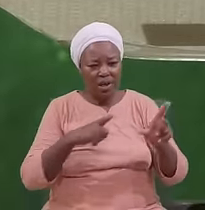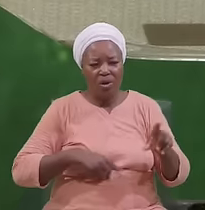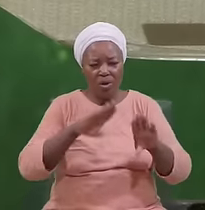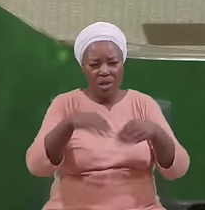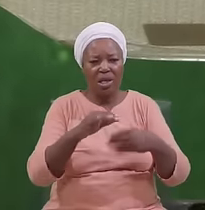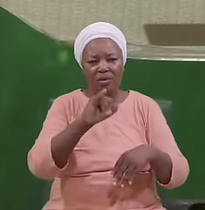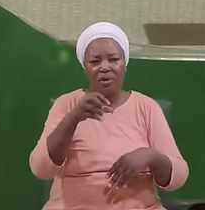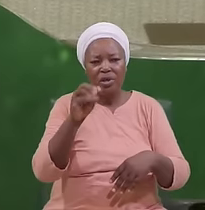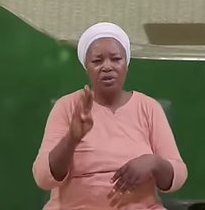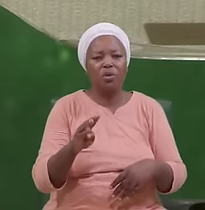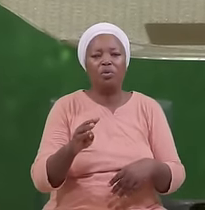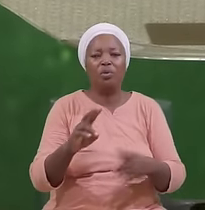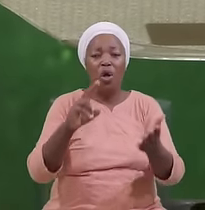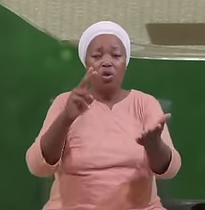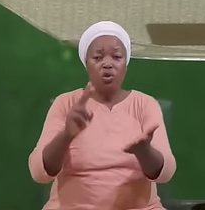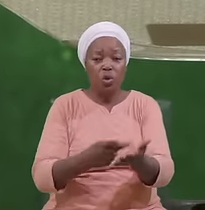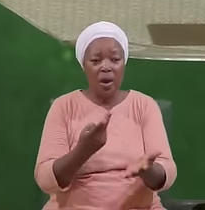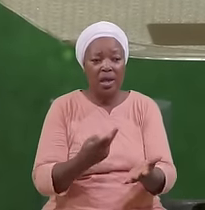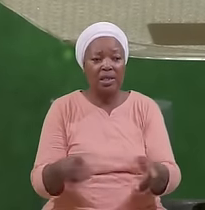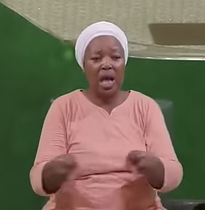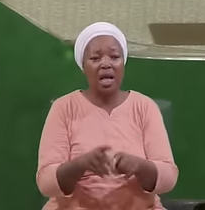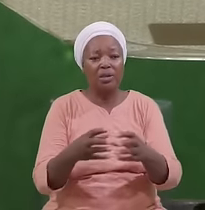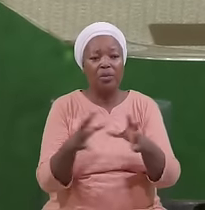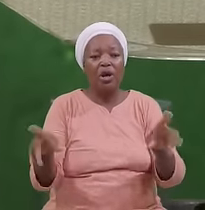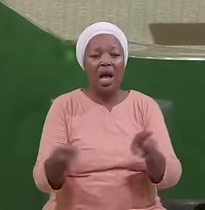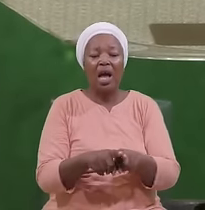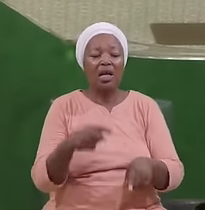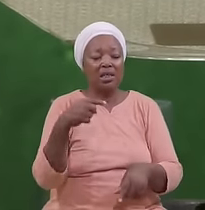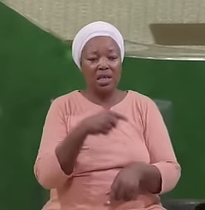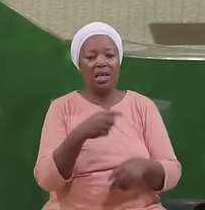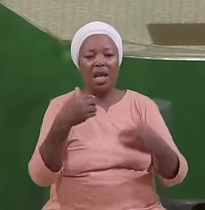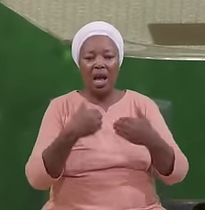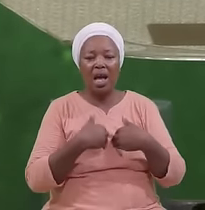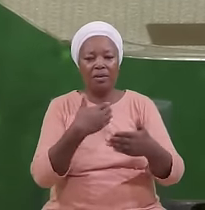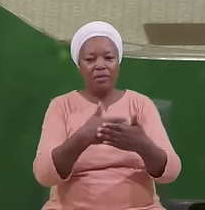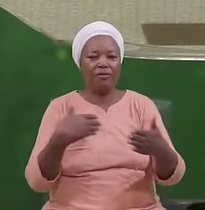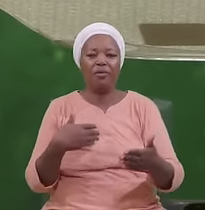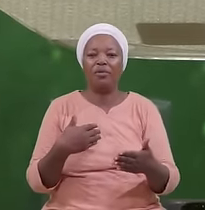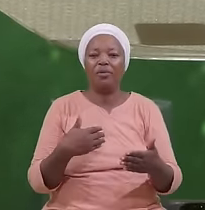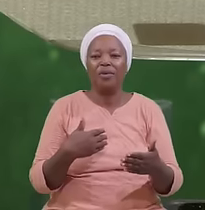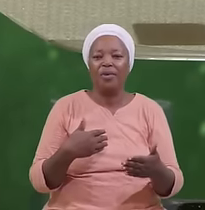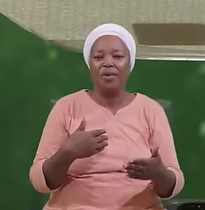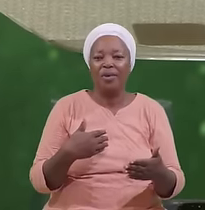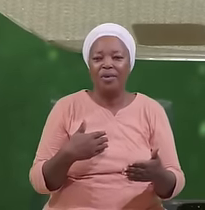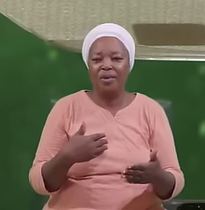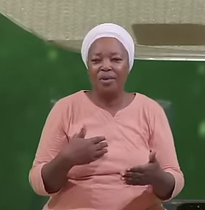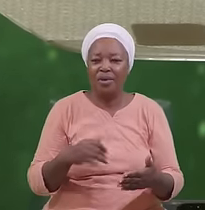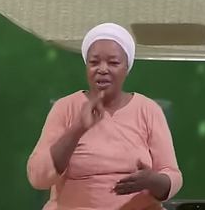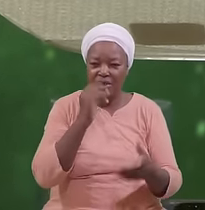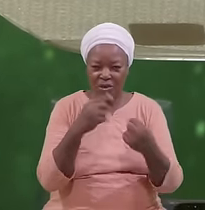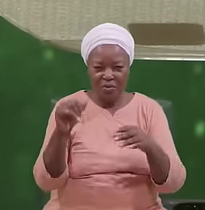Job twice as much as he had before. It's